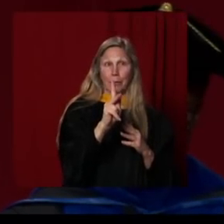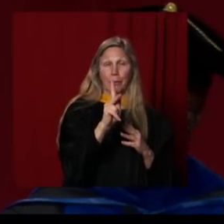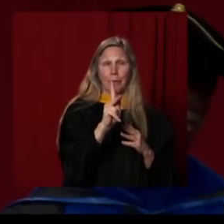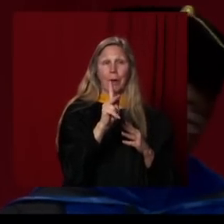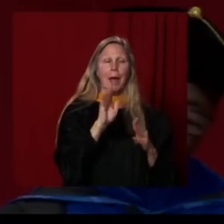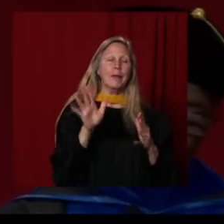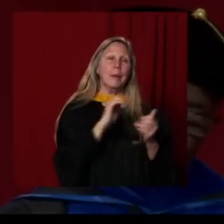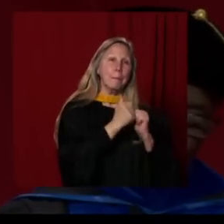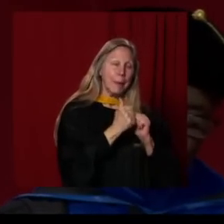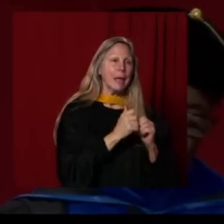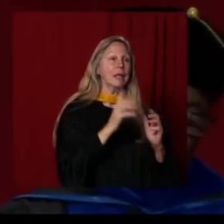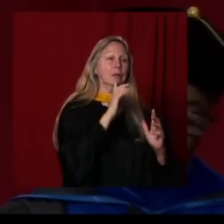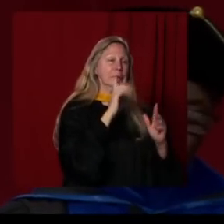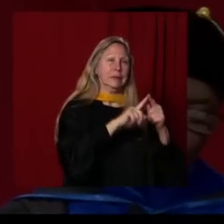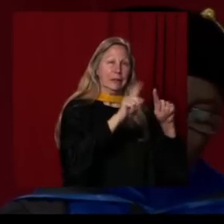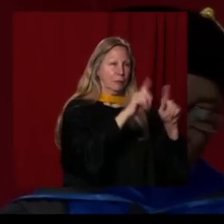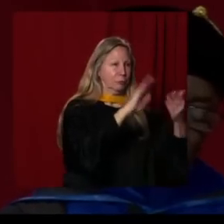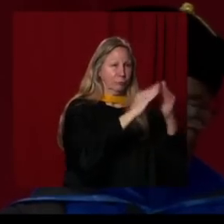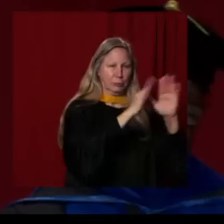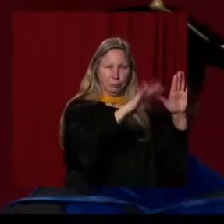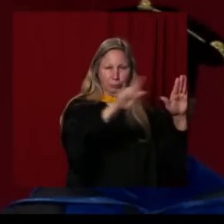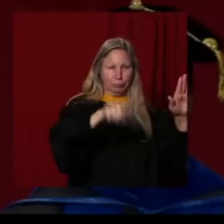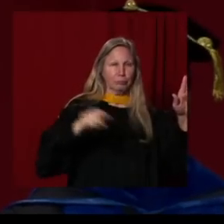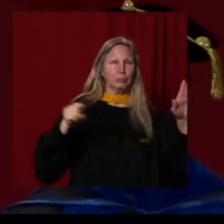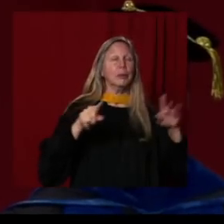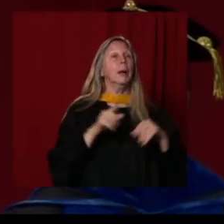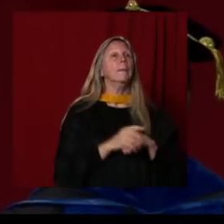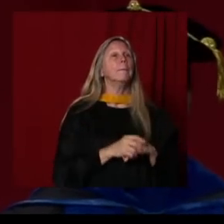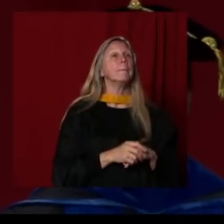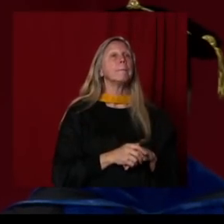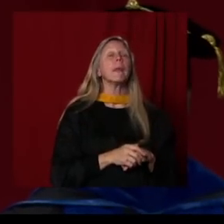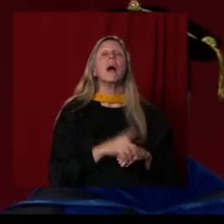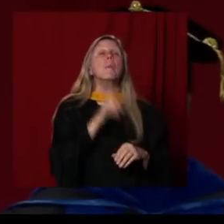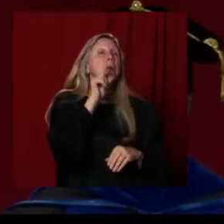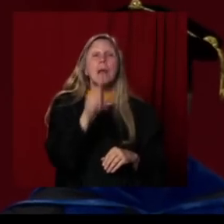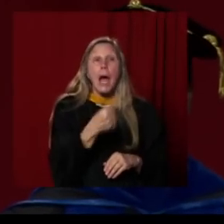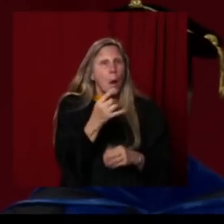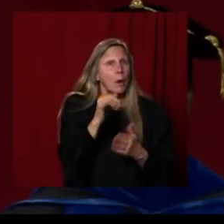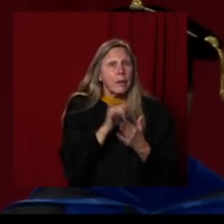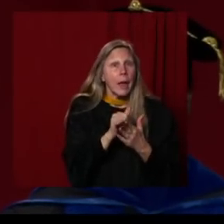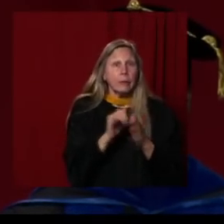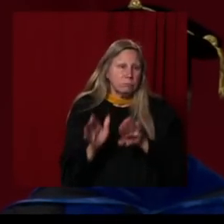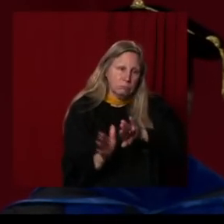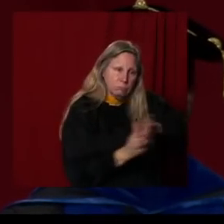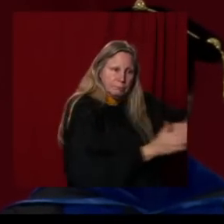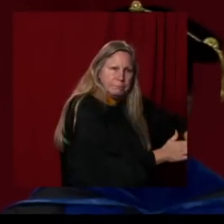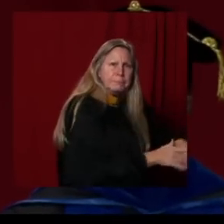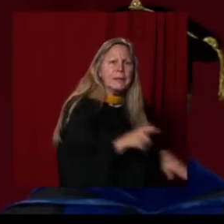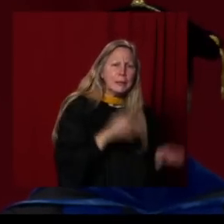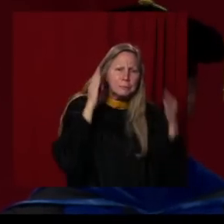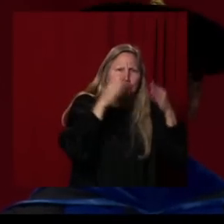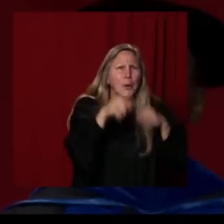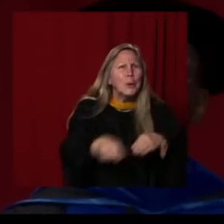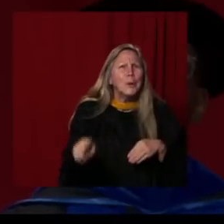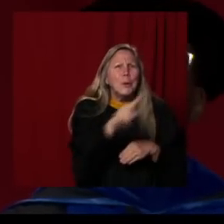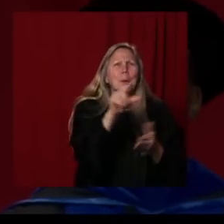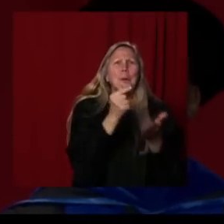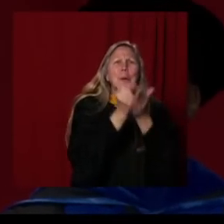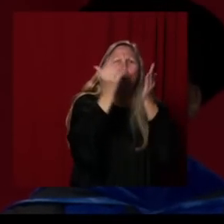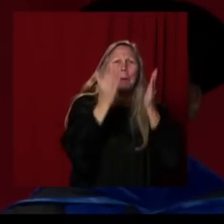many fine communities. But enough of that, this is about you, the graduates,